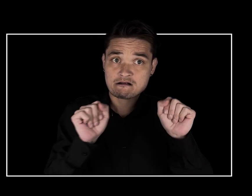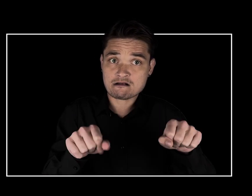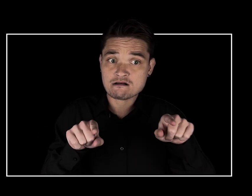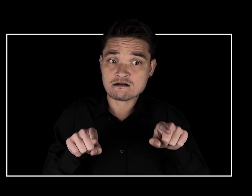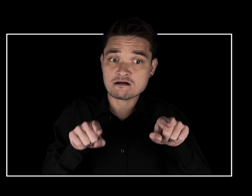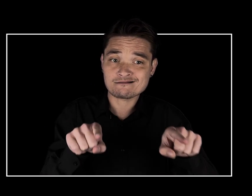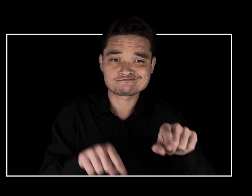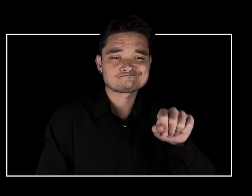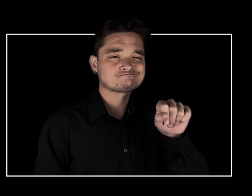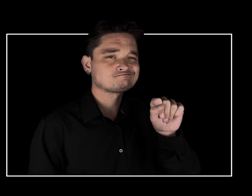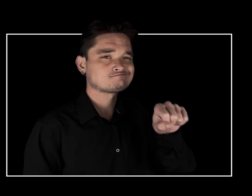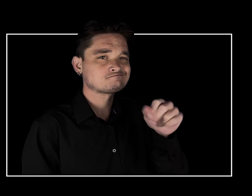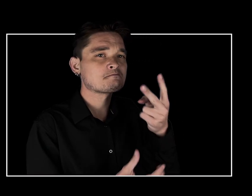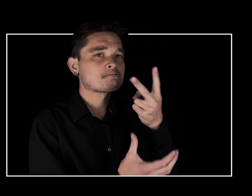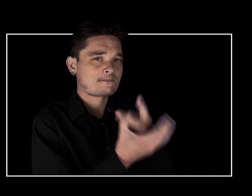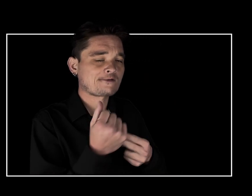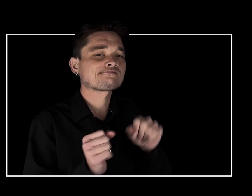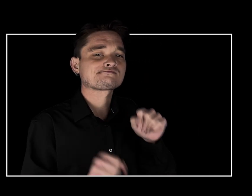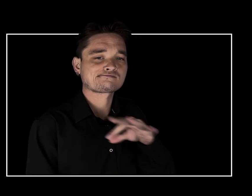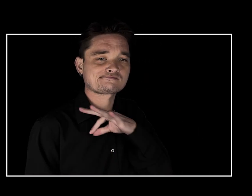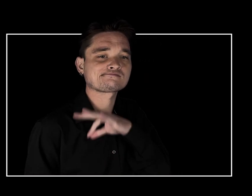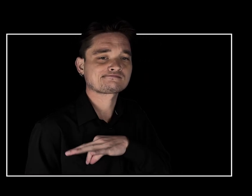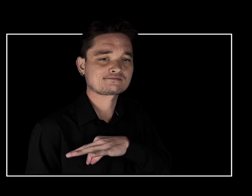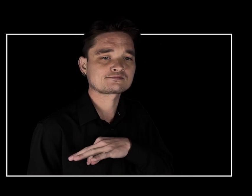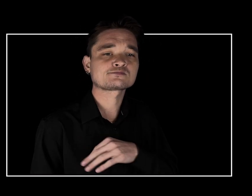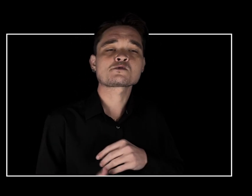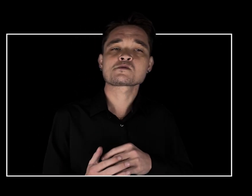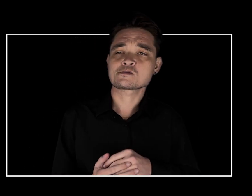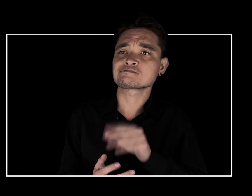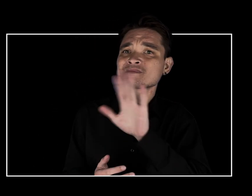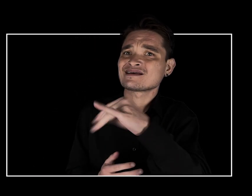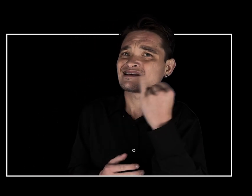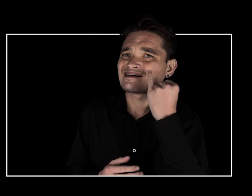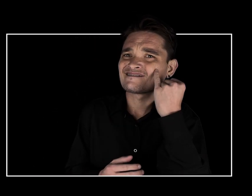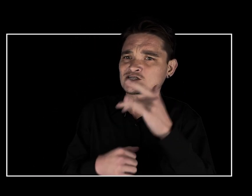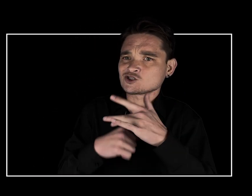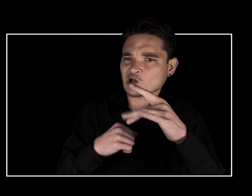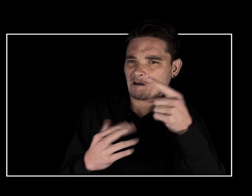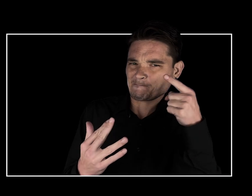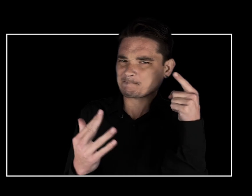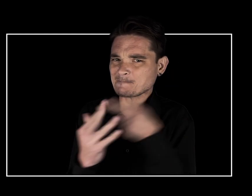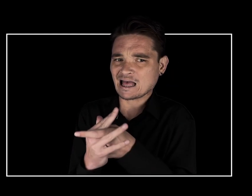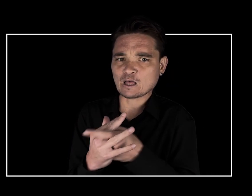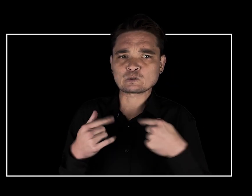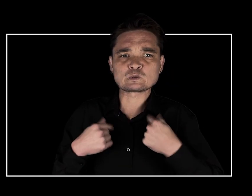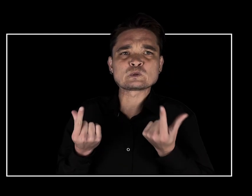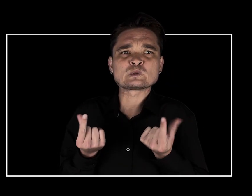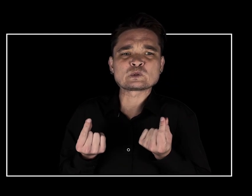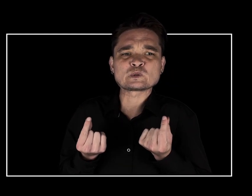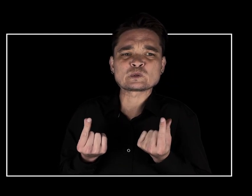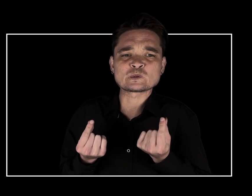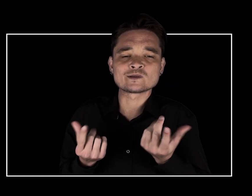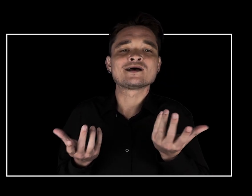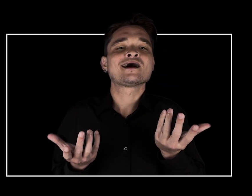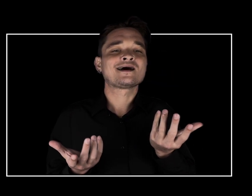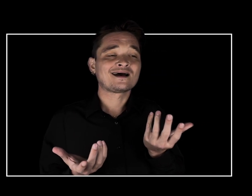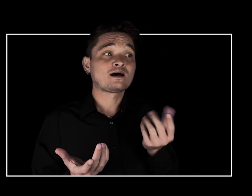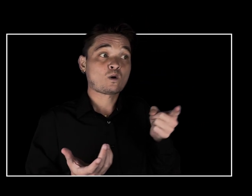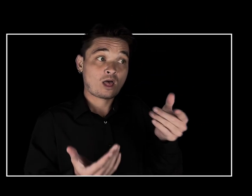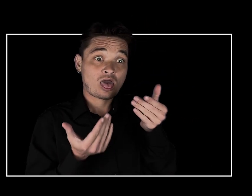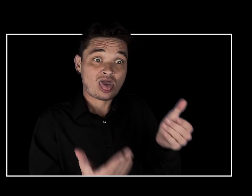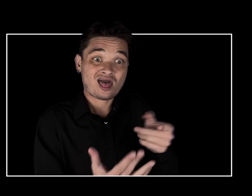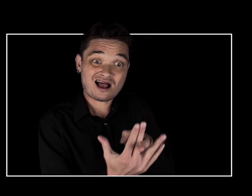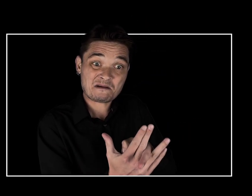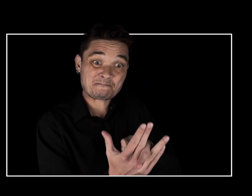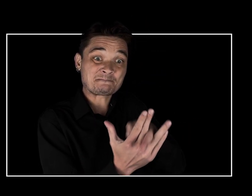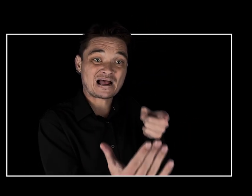to adult patients. What should I do about impaled objects? Do not remove the impaled objects.